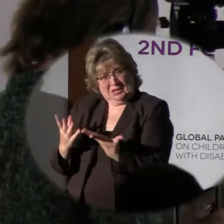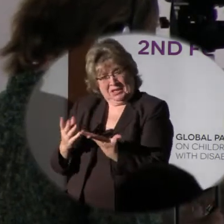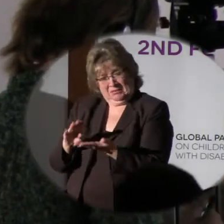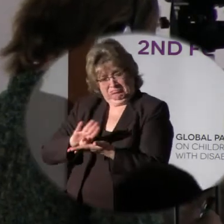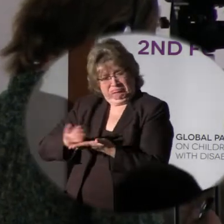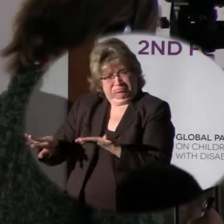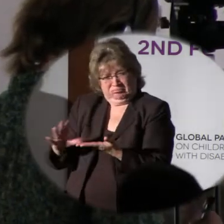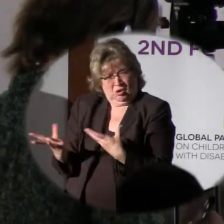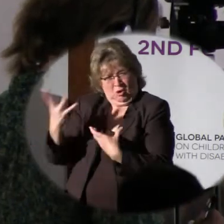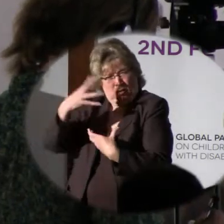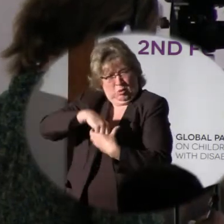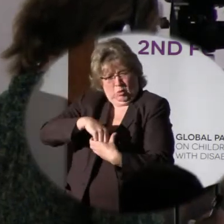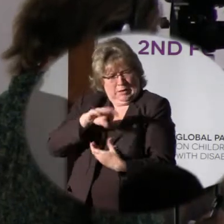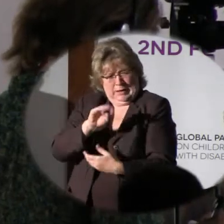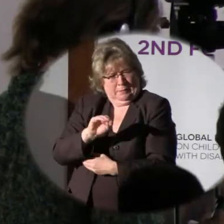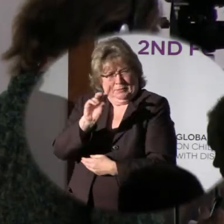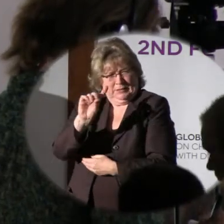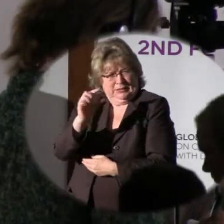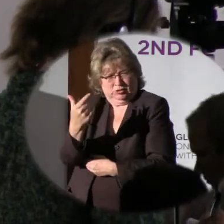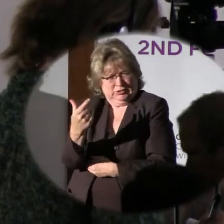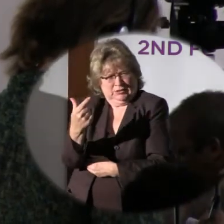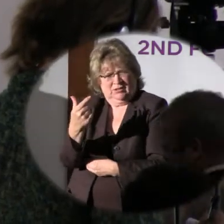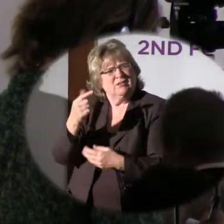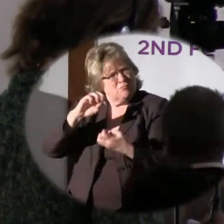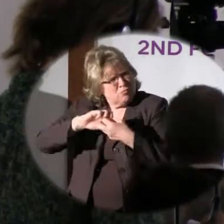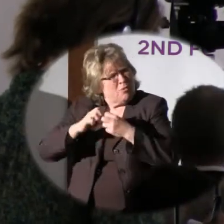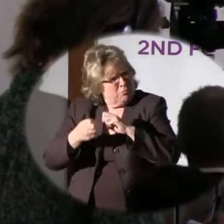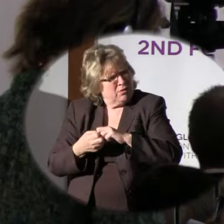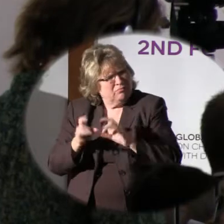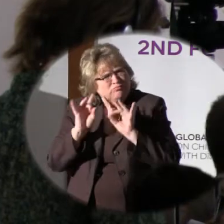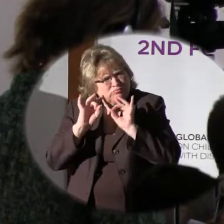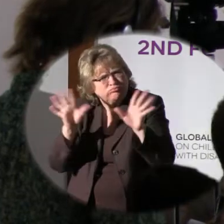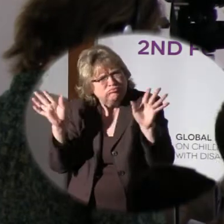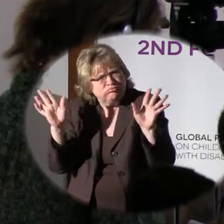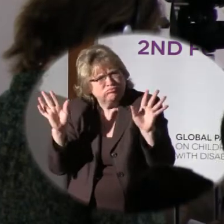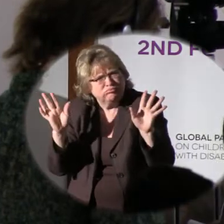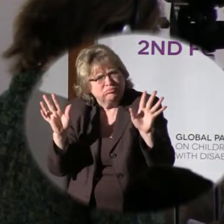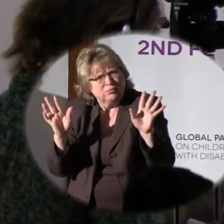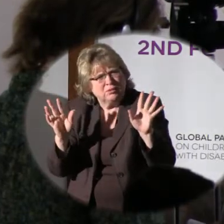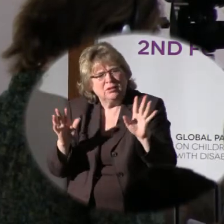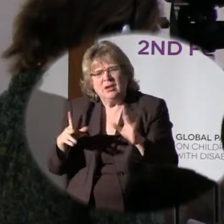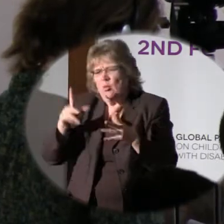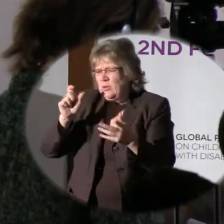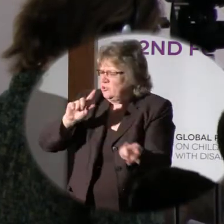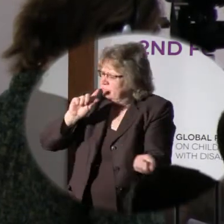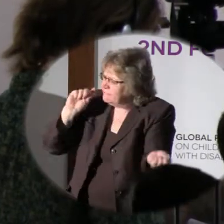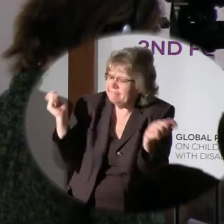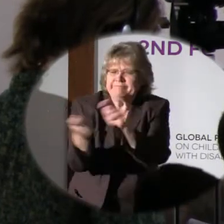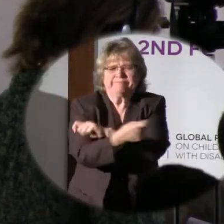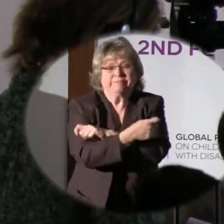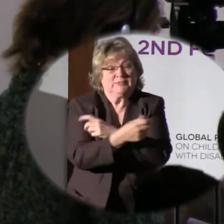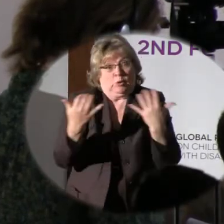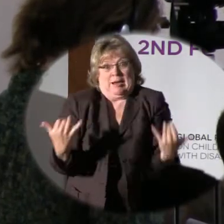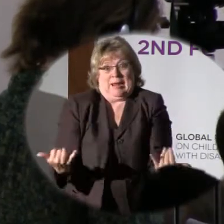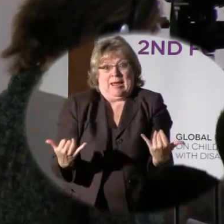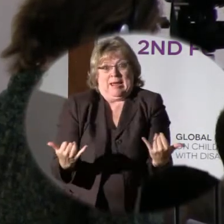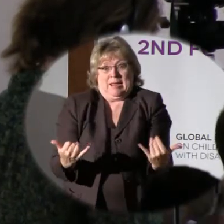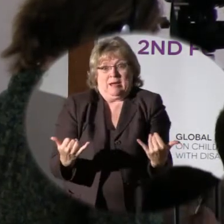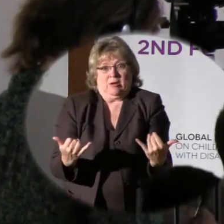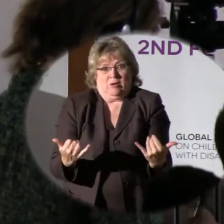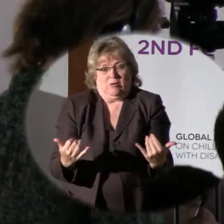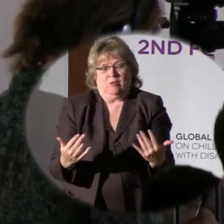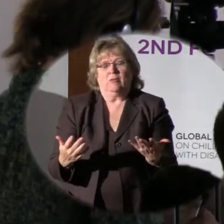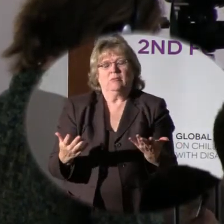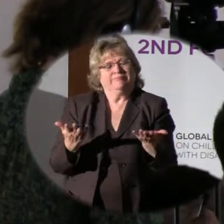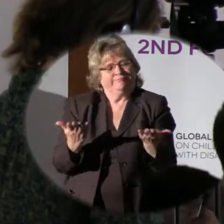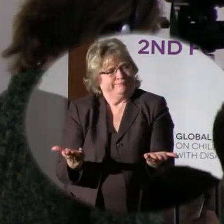and to ensure that the post-2015 development agenda empowers and